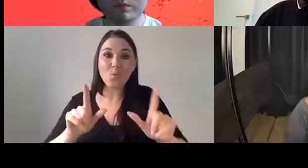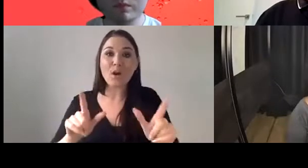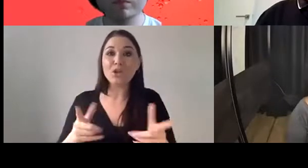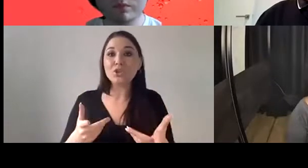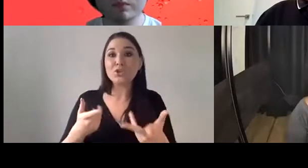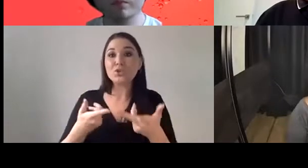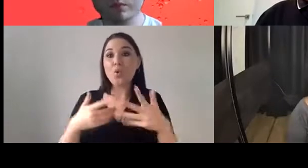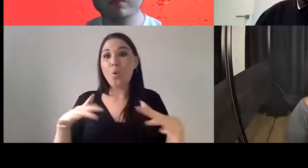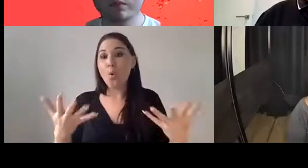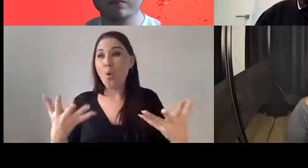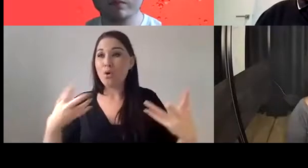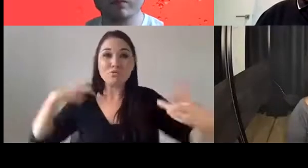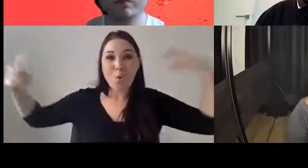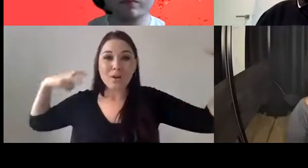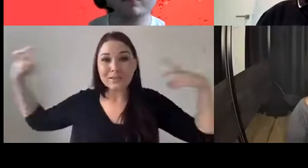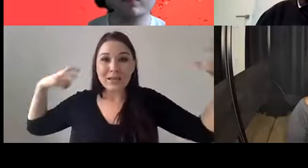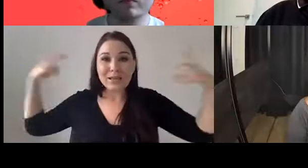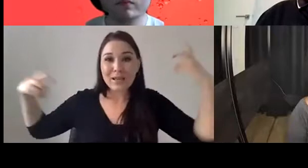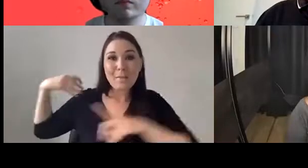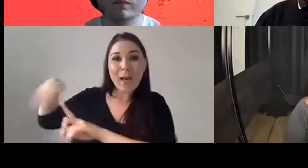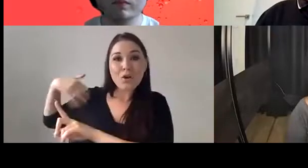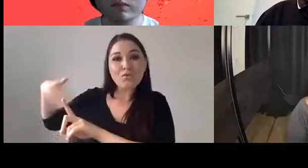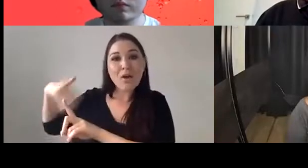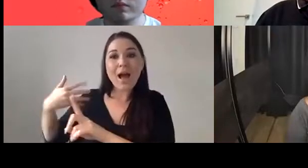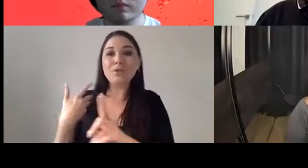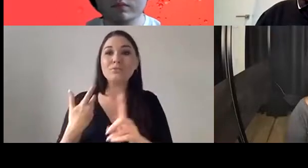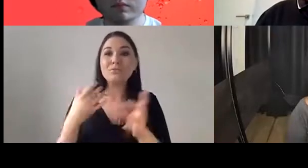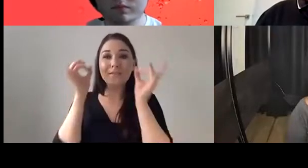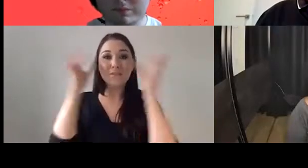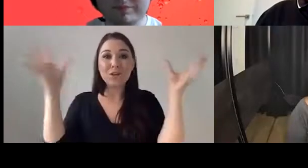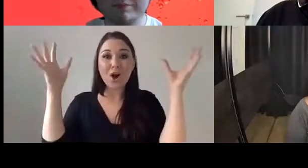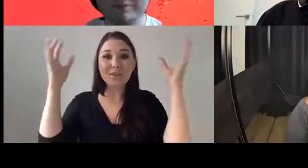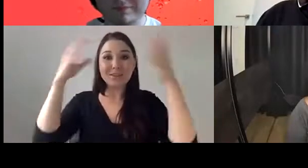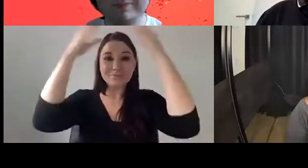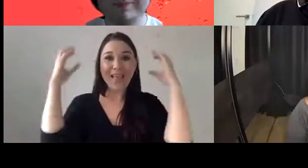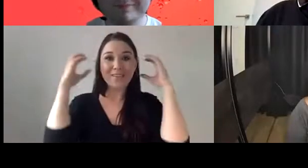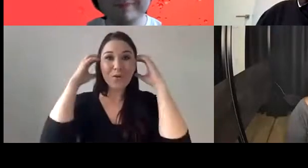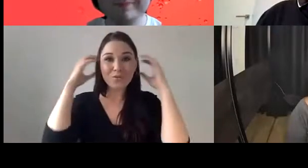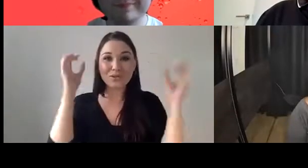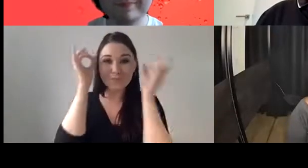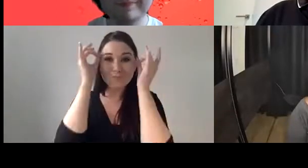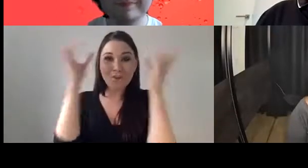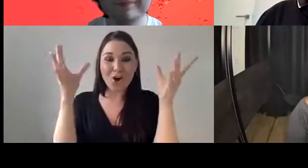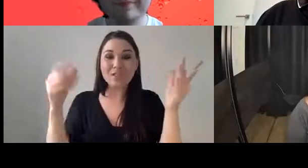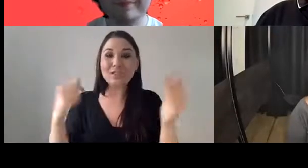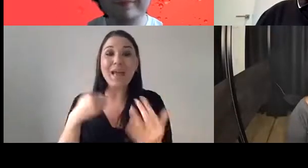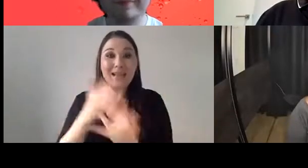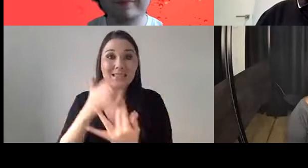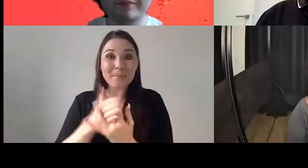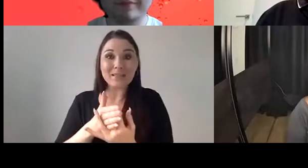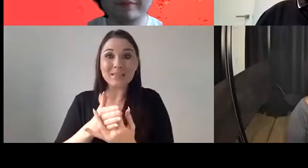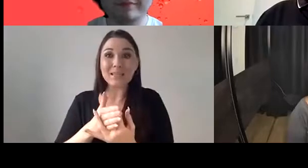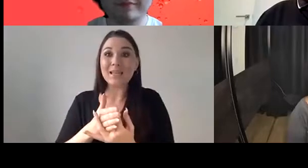they're working in a noisy background, or they have forgotten their headphones. So, accessibility actually